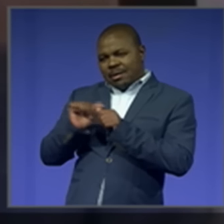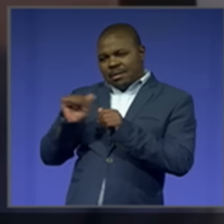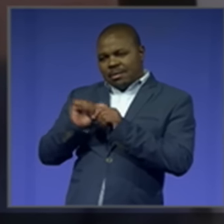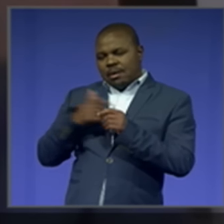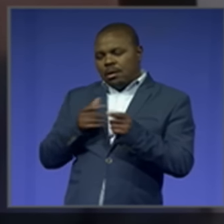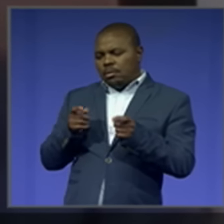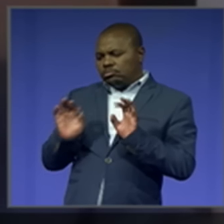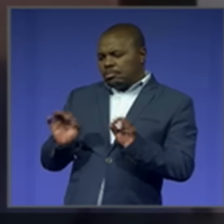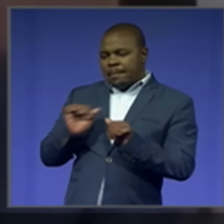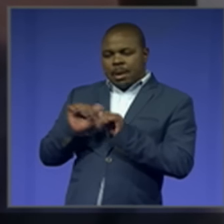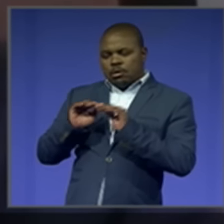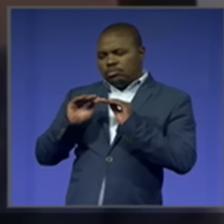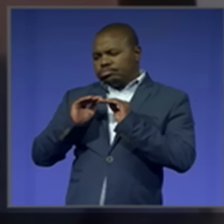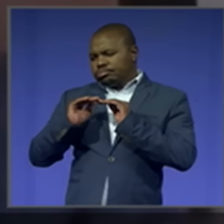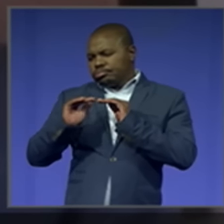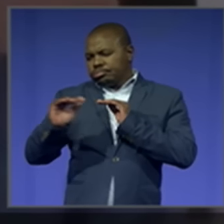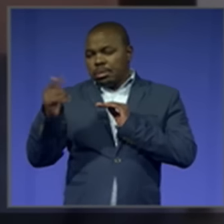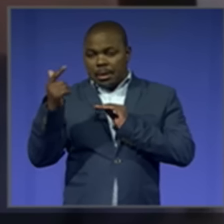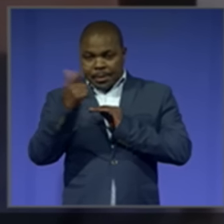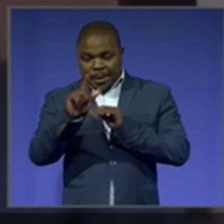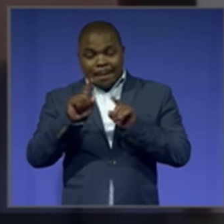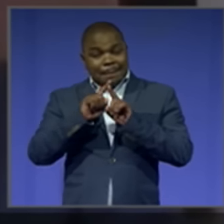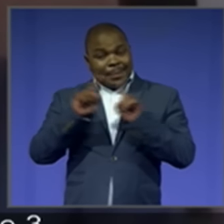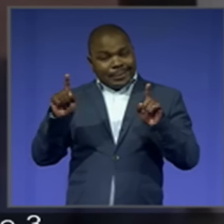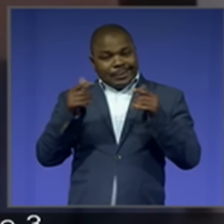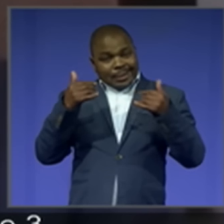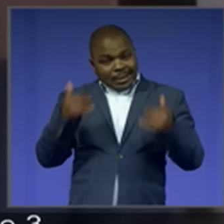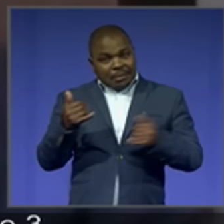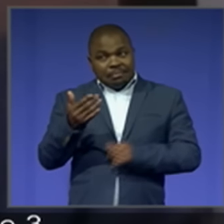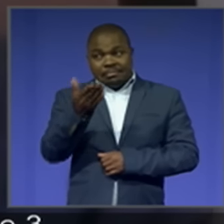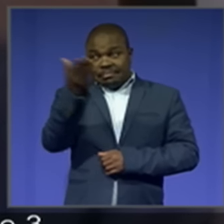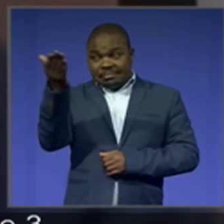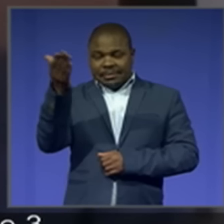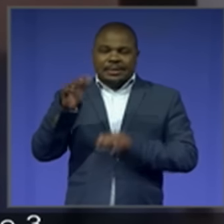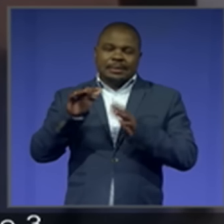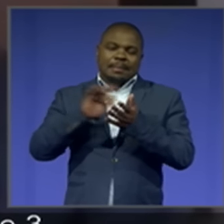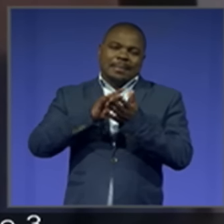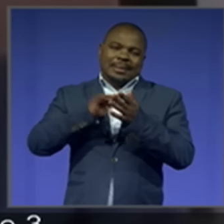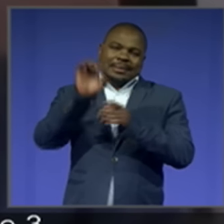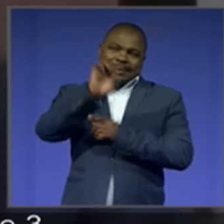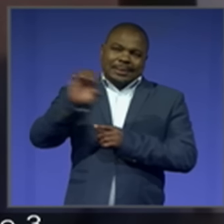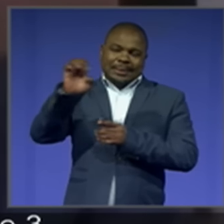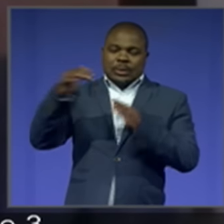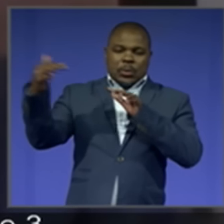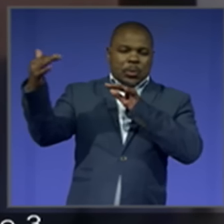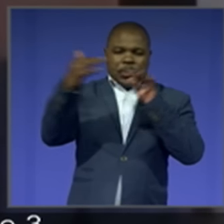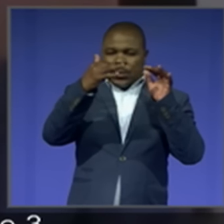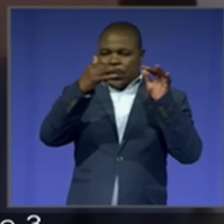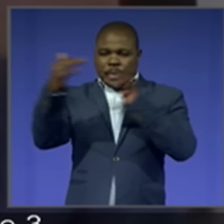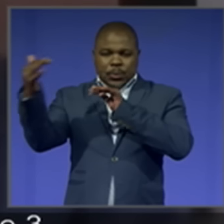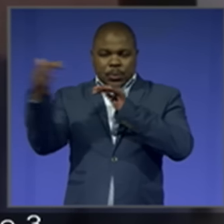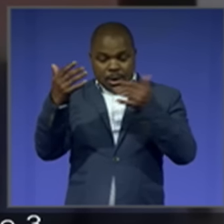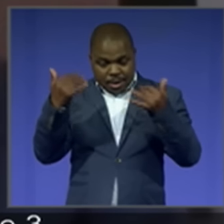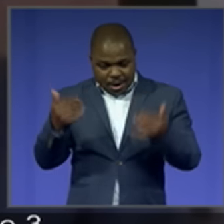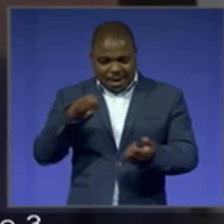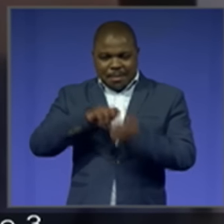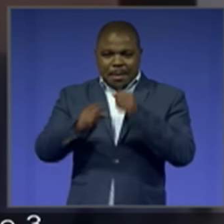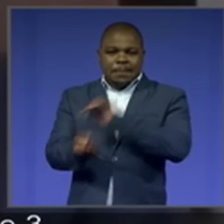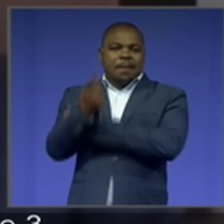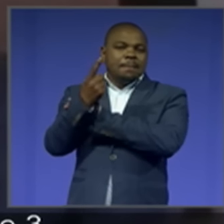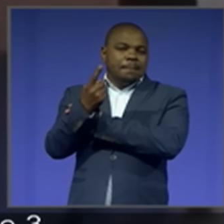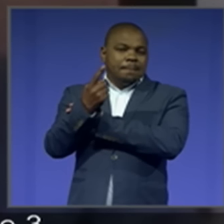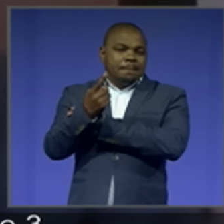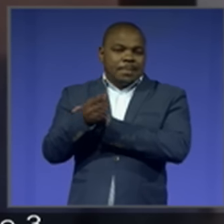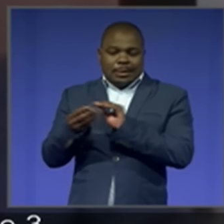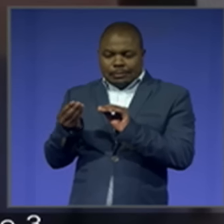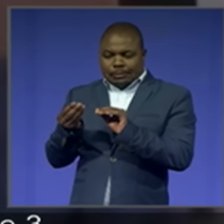tlasa taolo fela ho ya ka maemo a sa jeseng monate mane the Middle East re iphumana jwale se re le ka mosing di